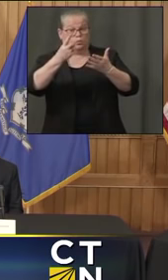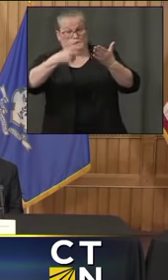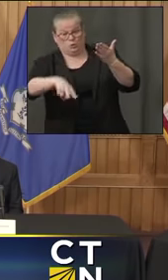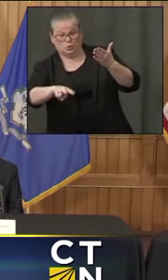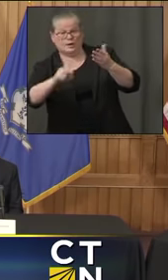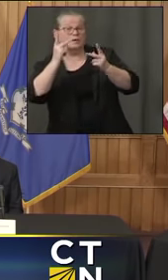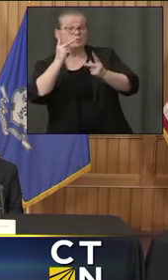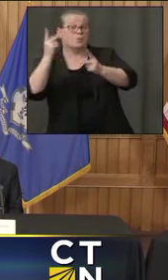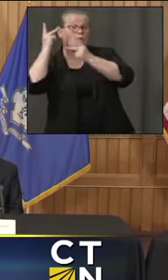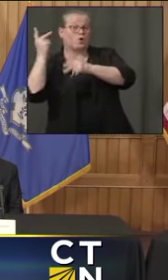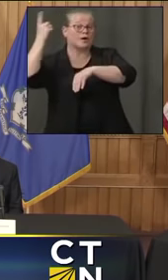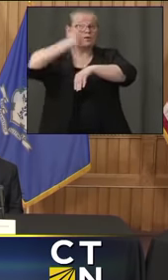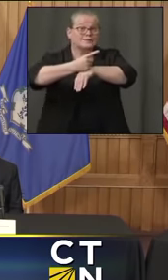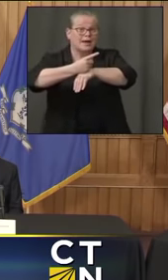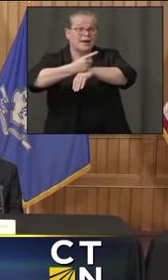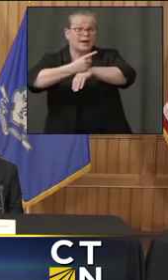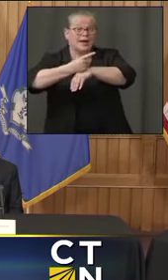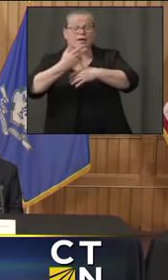beaches and the parks.